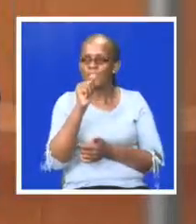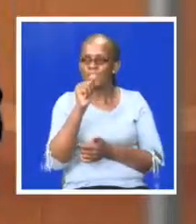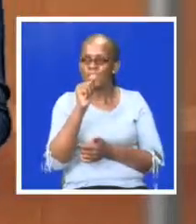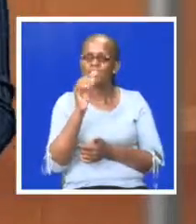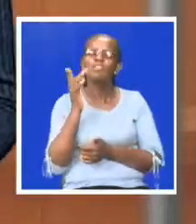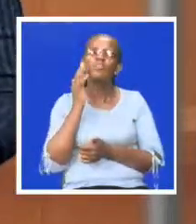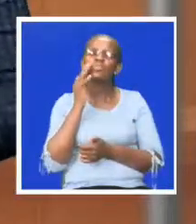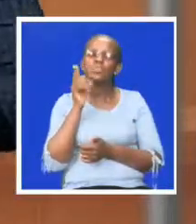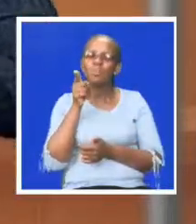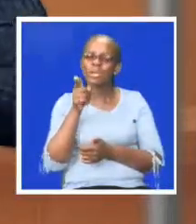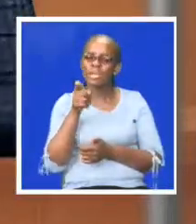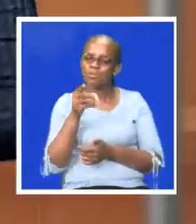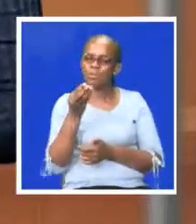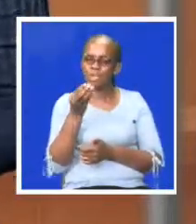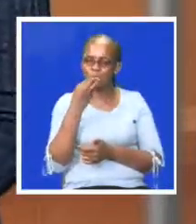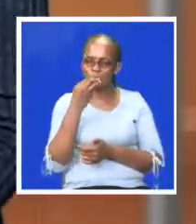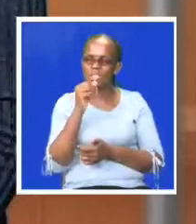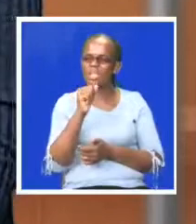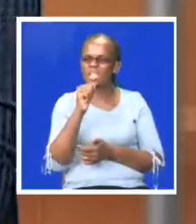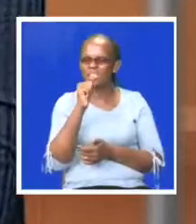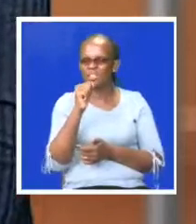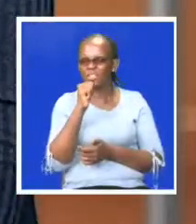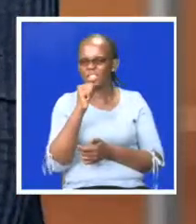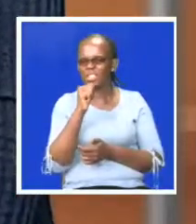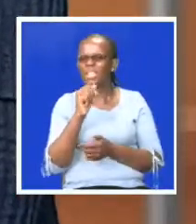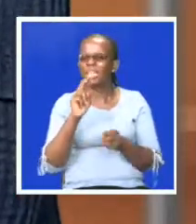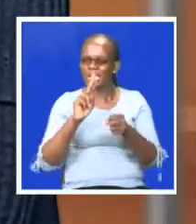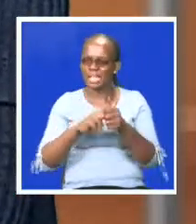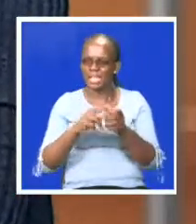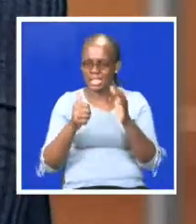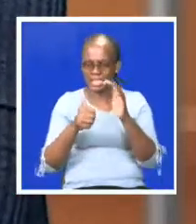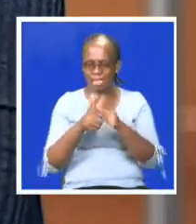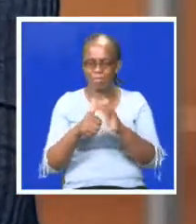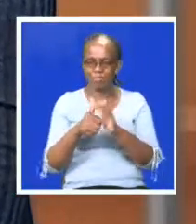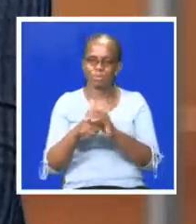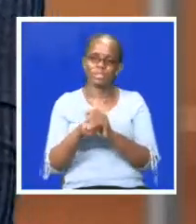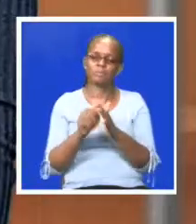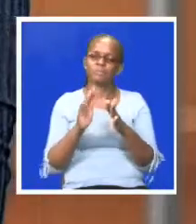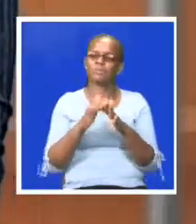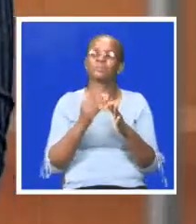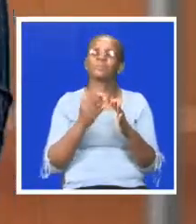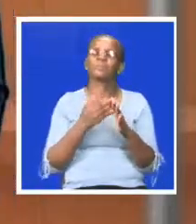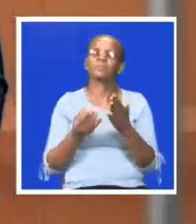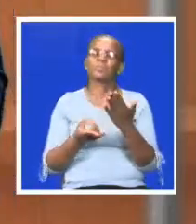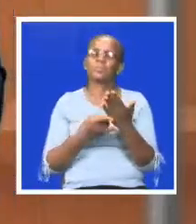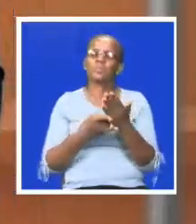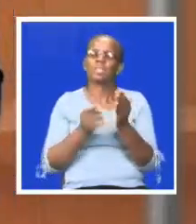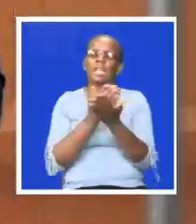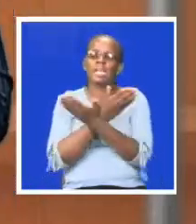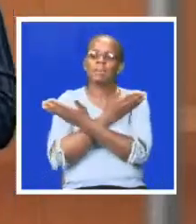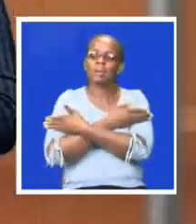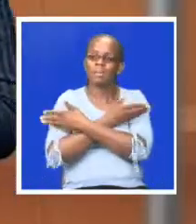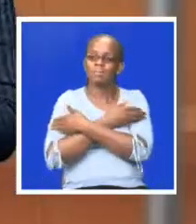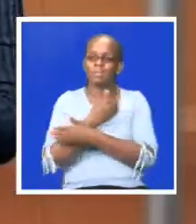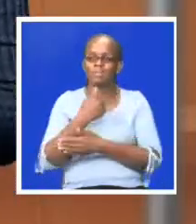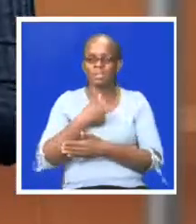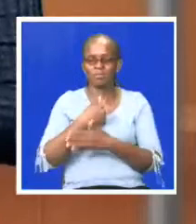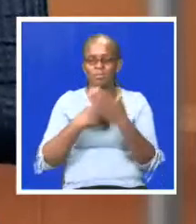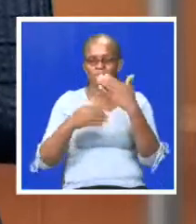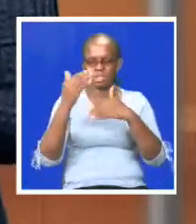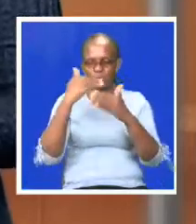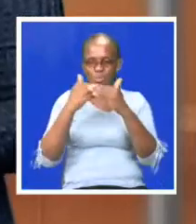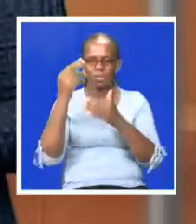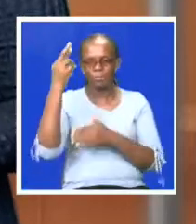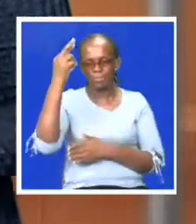you help your body to grow. It is also part of the bodybuilding food. Remember, boys and girls, we said when